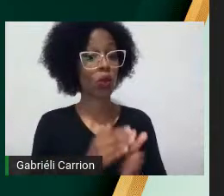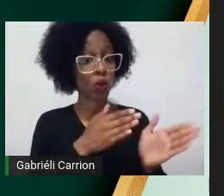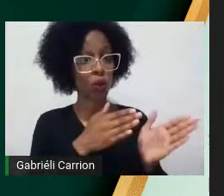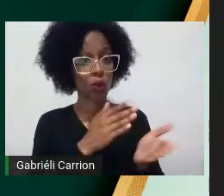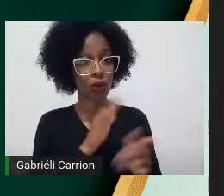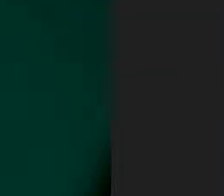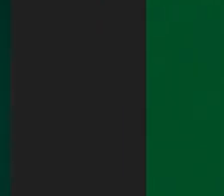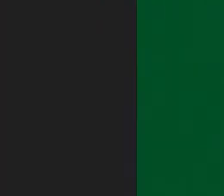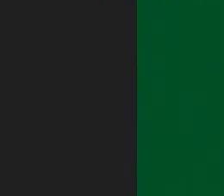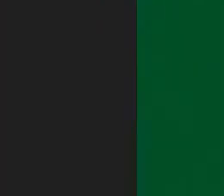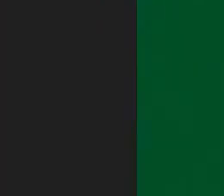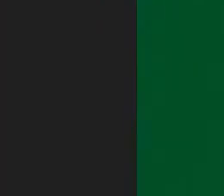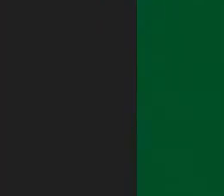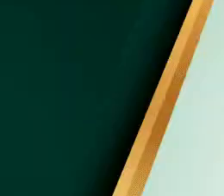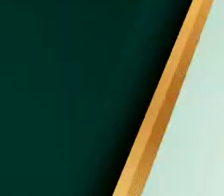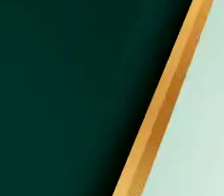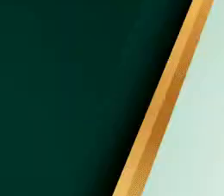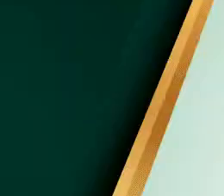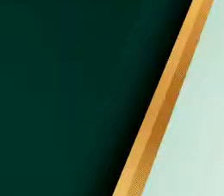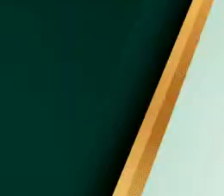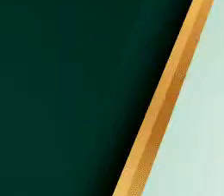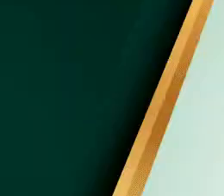turma.